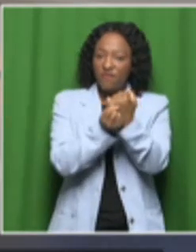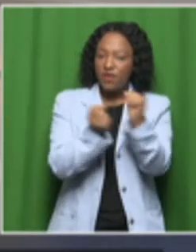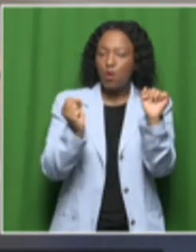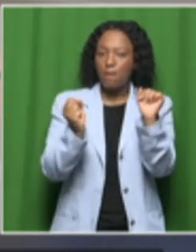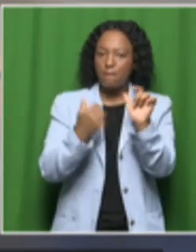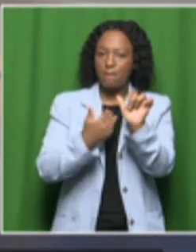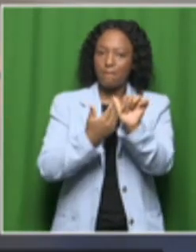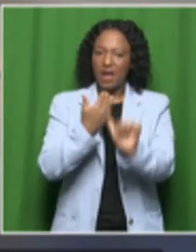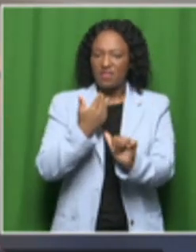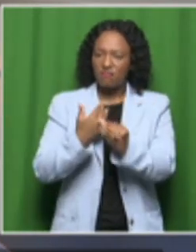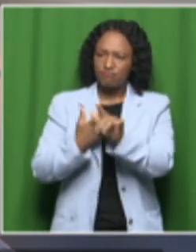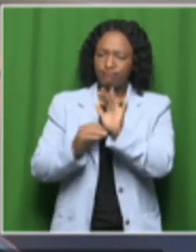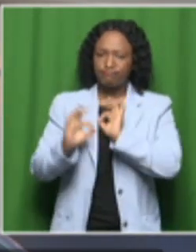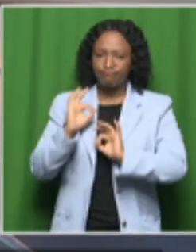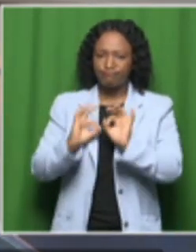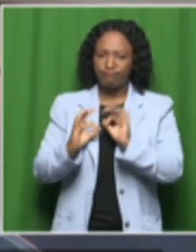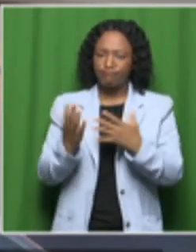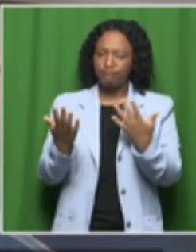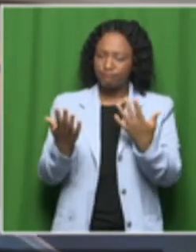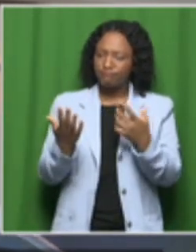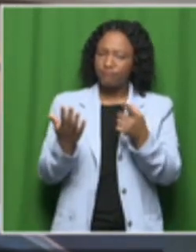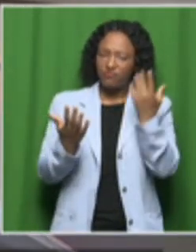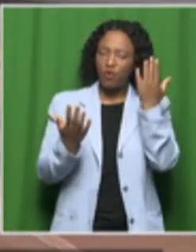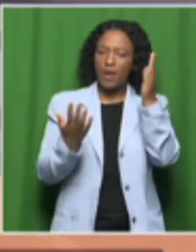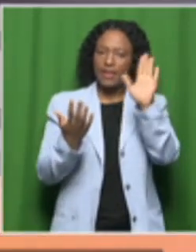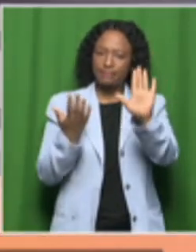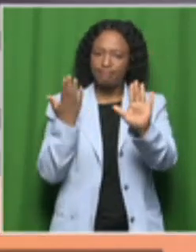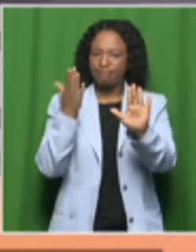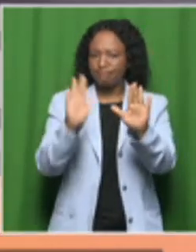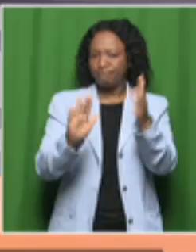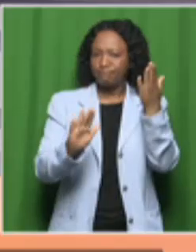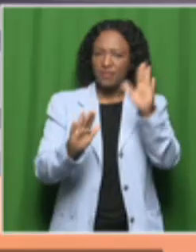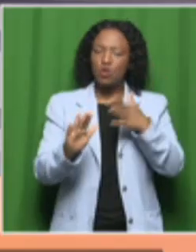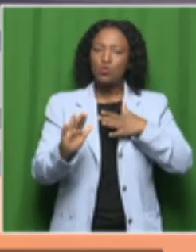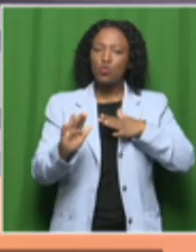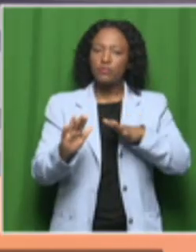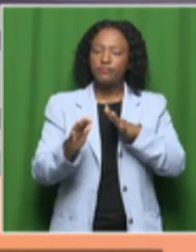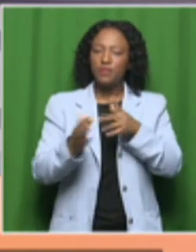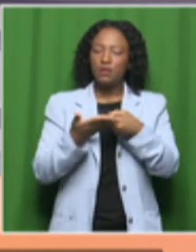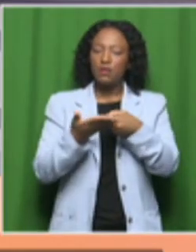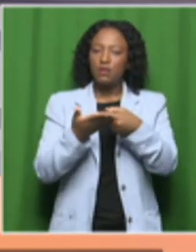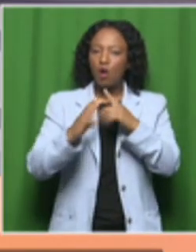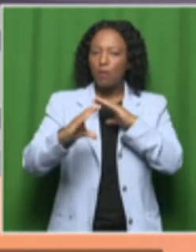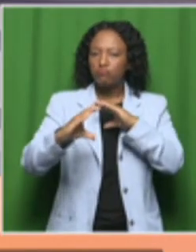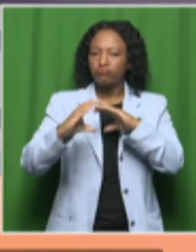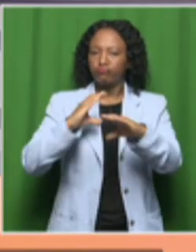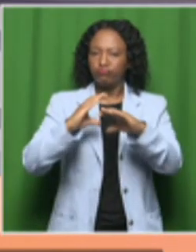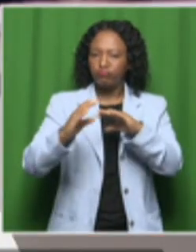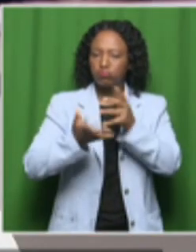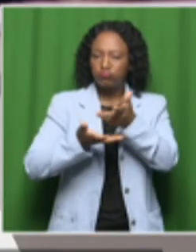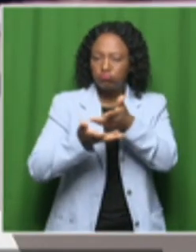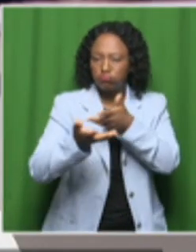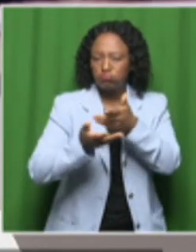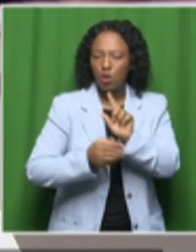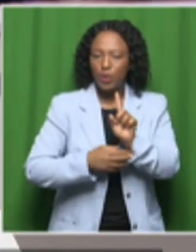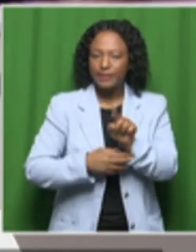for your exhibition. Also the conversations you're then hoping to spark, so the change, transformation can also come as a result. For me,